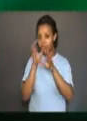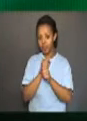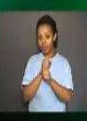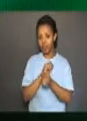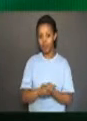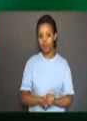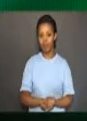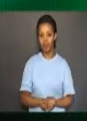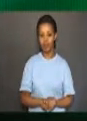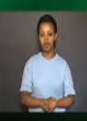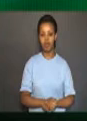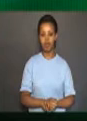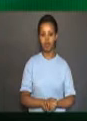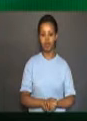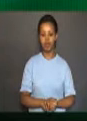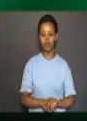Time's up.